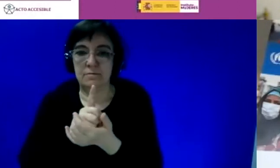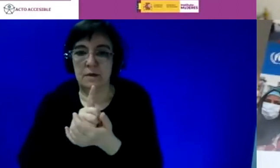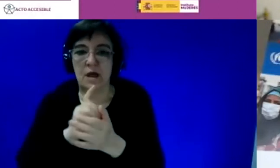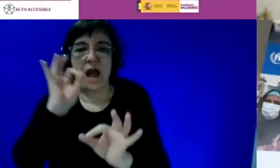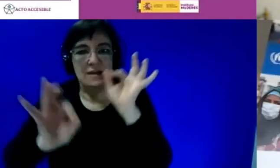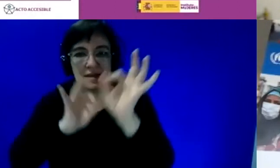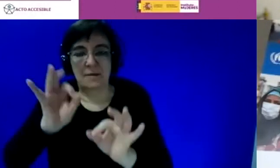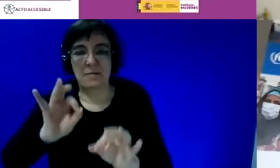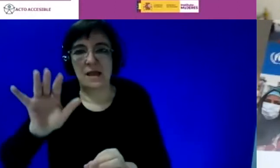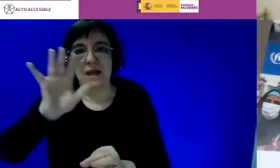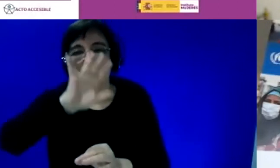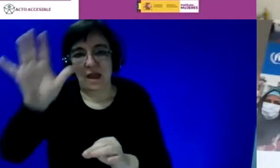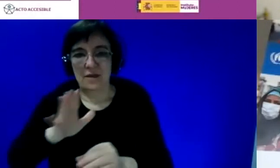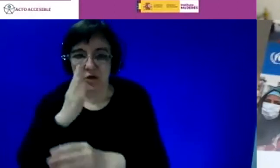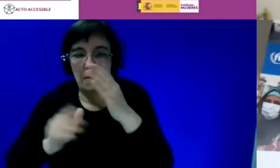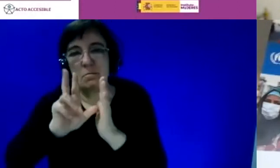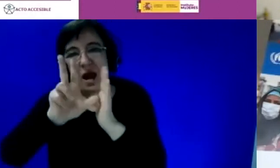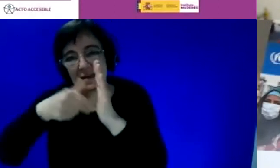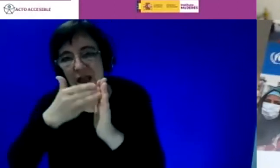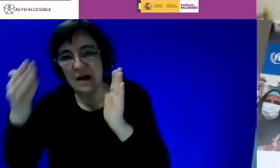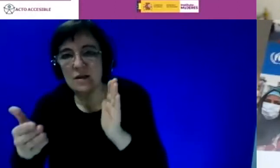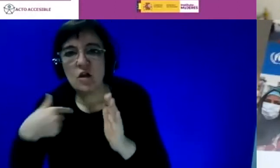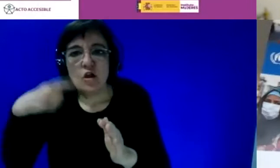move on to the next